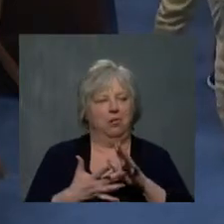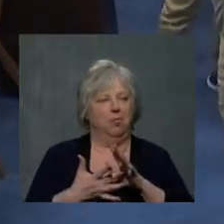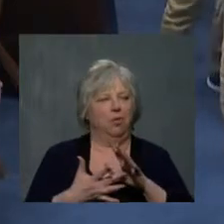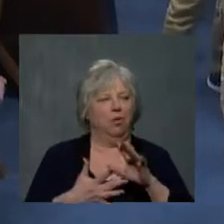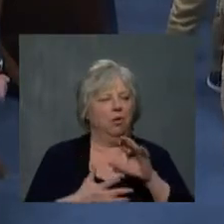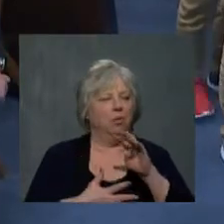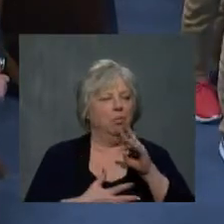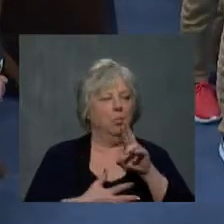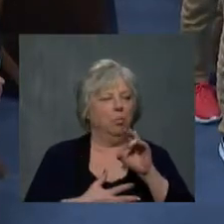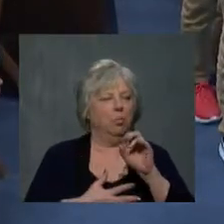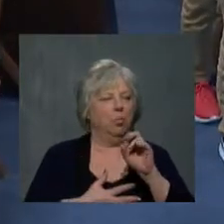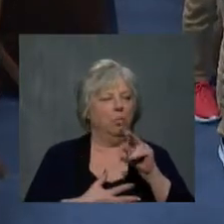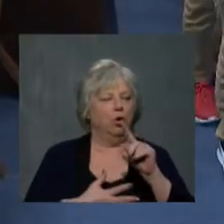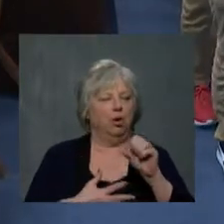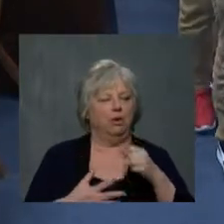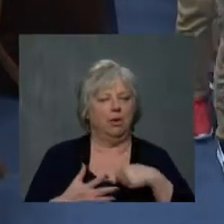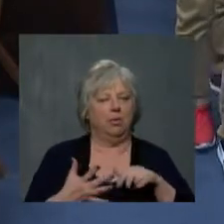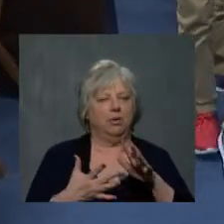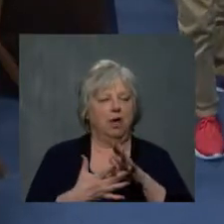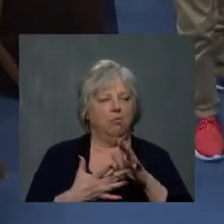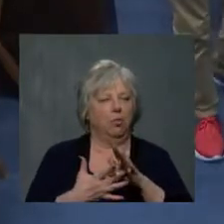Brooke Spoon, and I'm a sophomore.